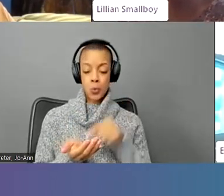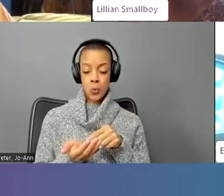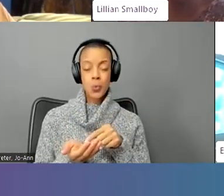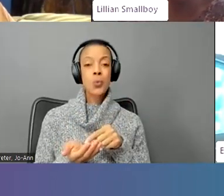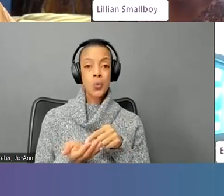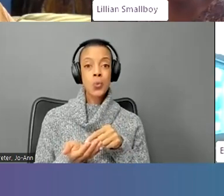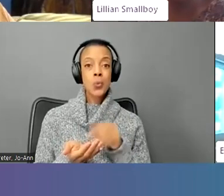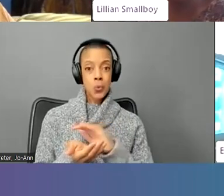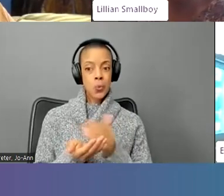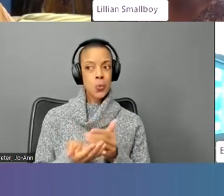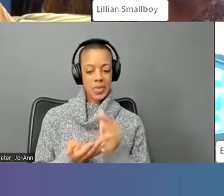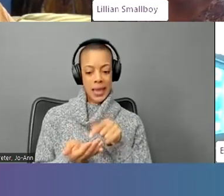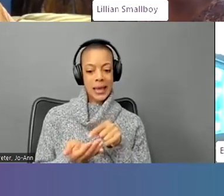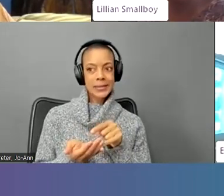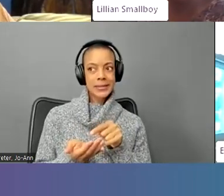of asking